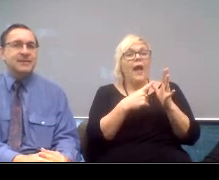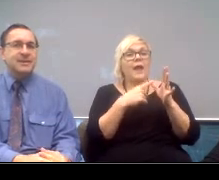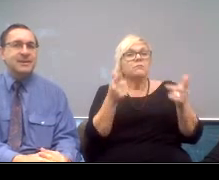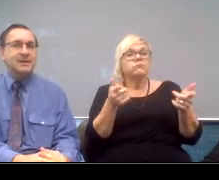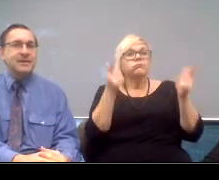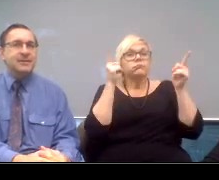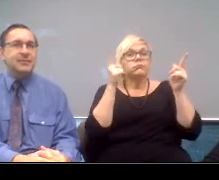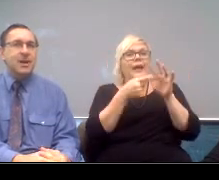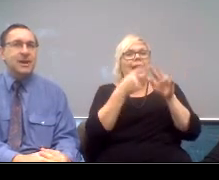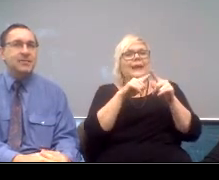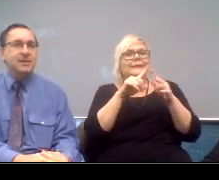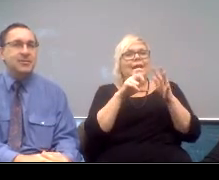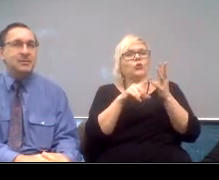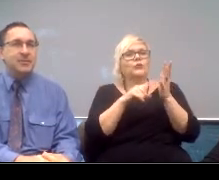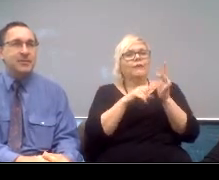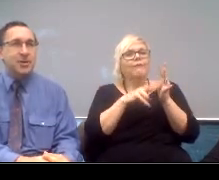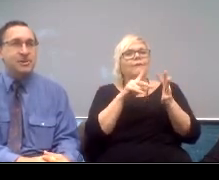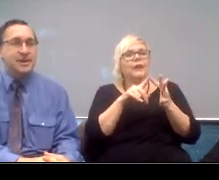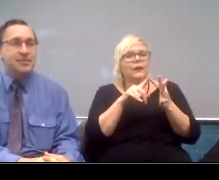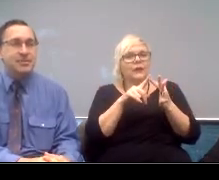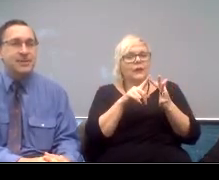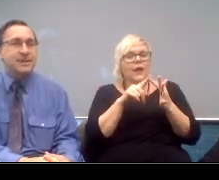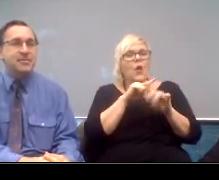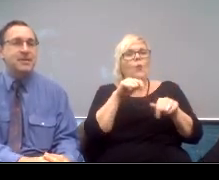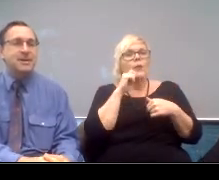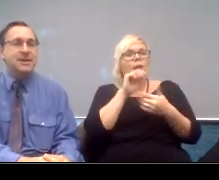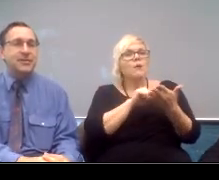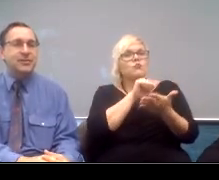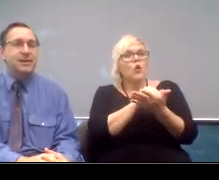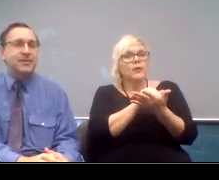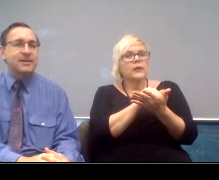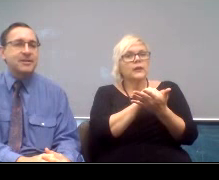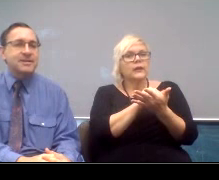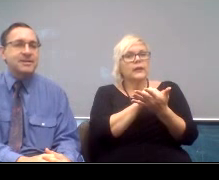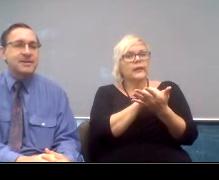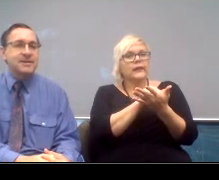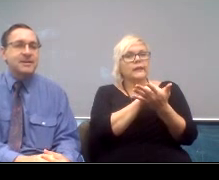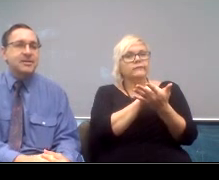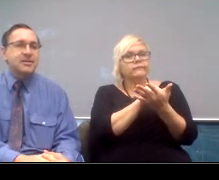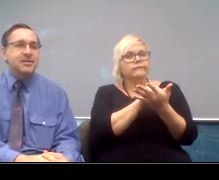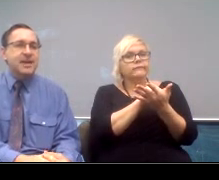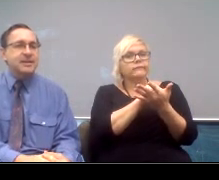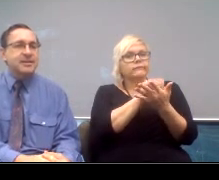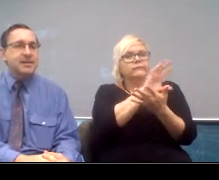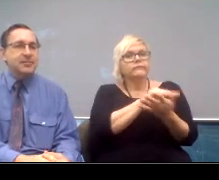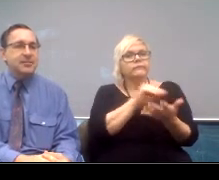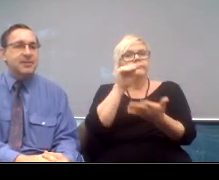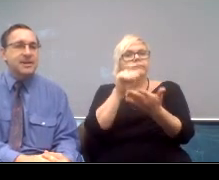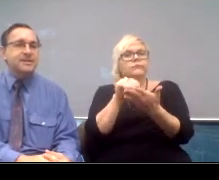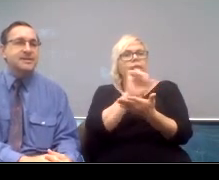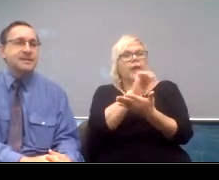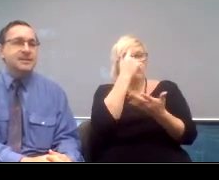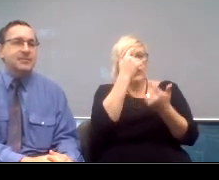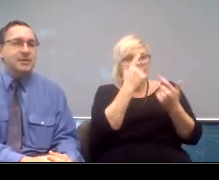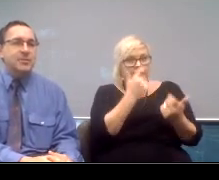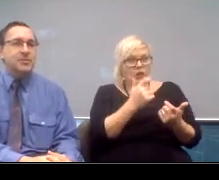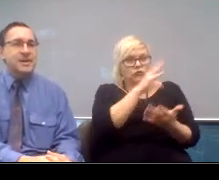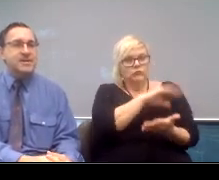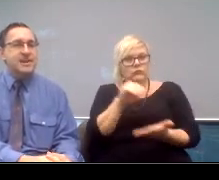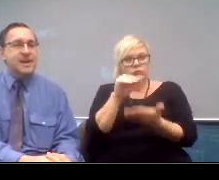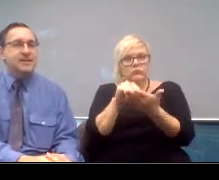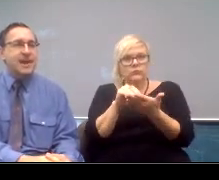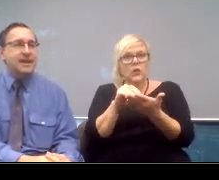and the way that we will appropriately implement their recommendations is being finalised. As soon as that's complete, we